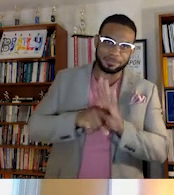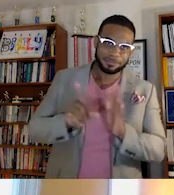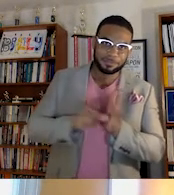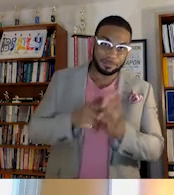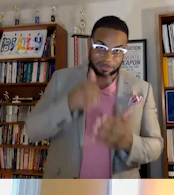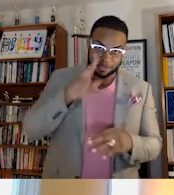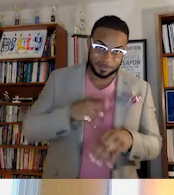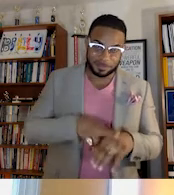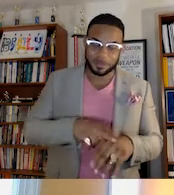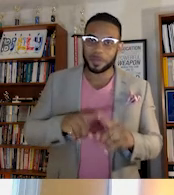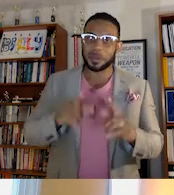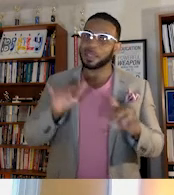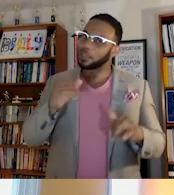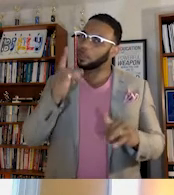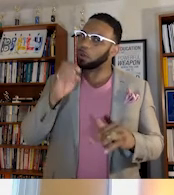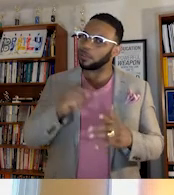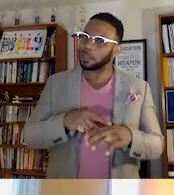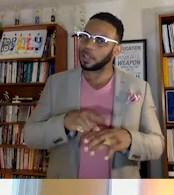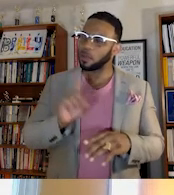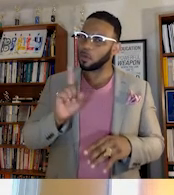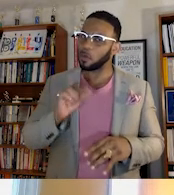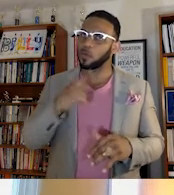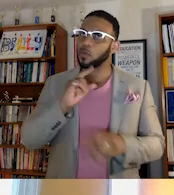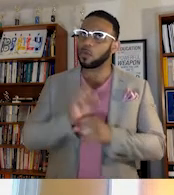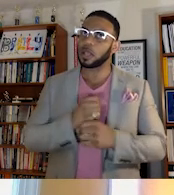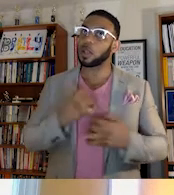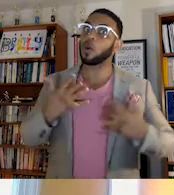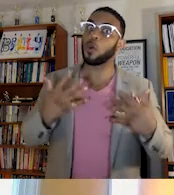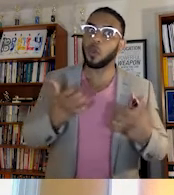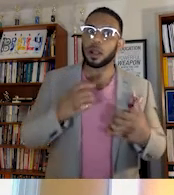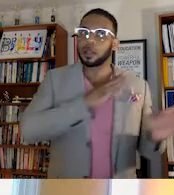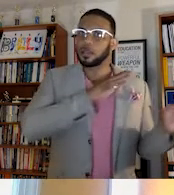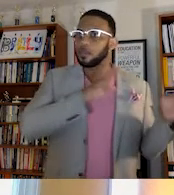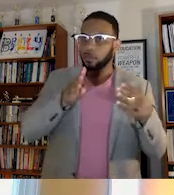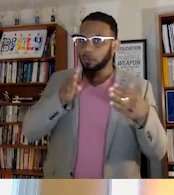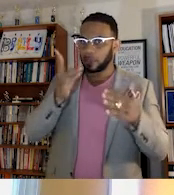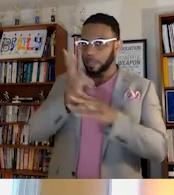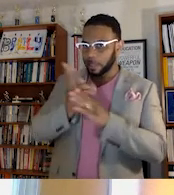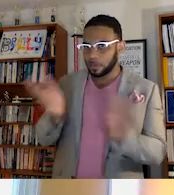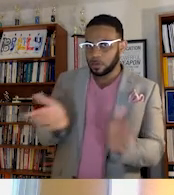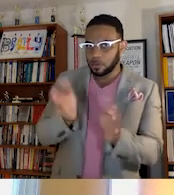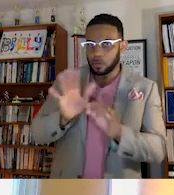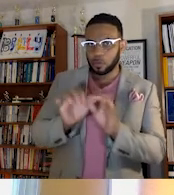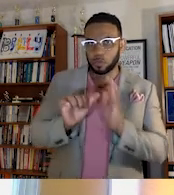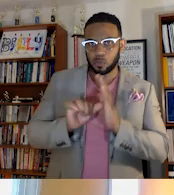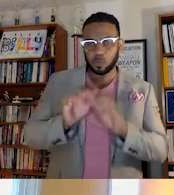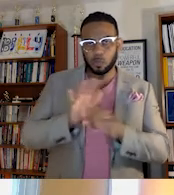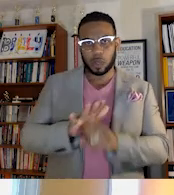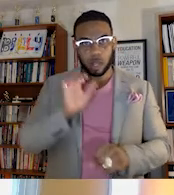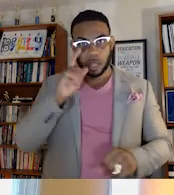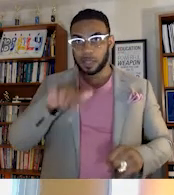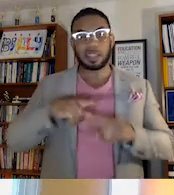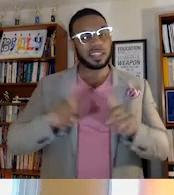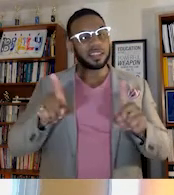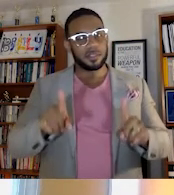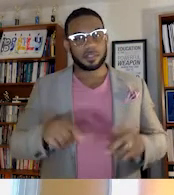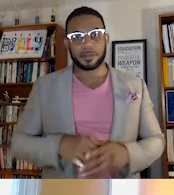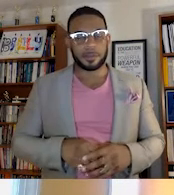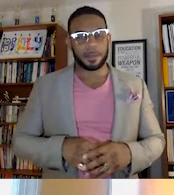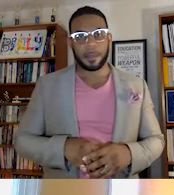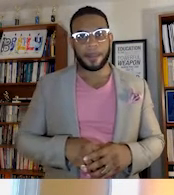press at times, but this is one of those times where we really want them, you know, to kind of keep the pressure on, because this is different.